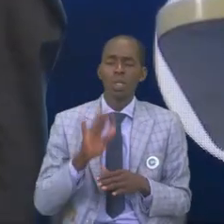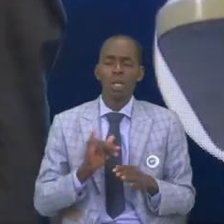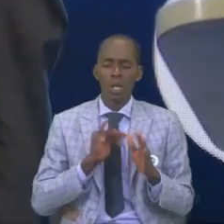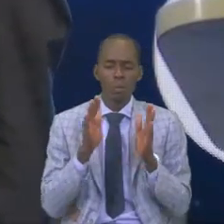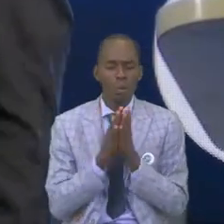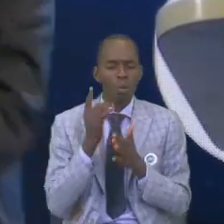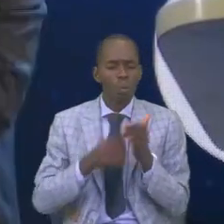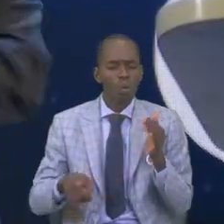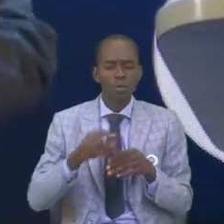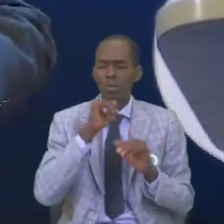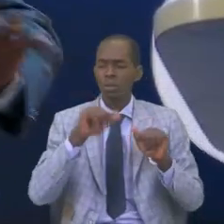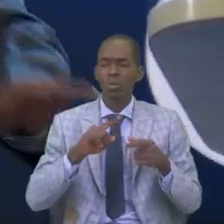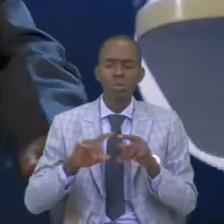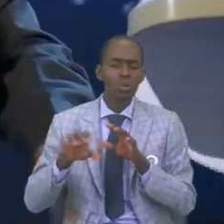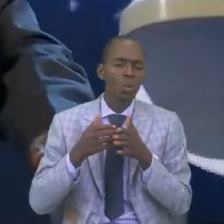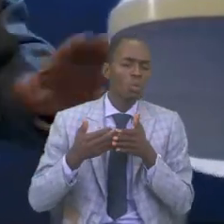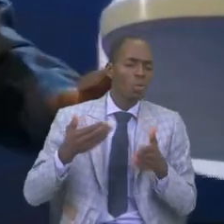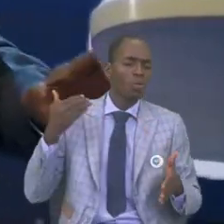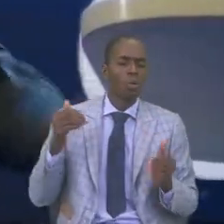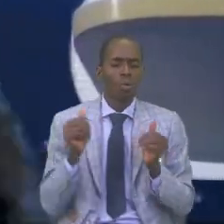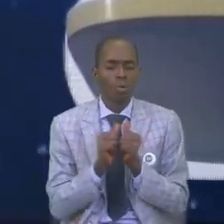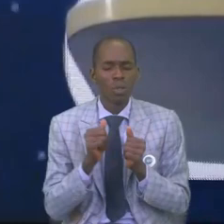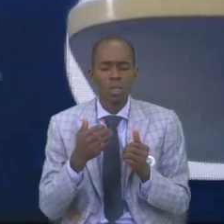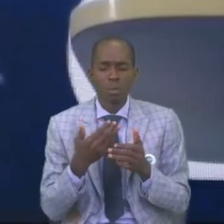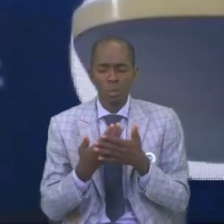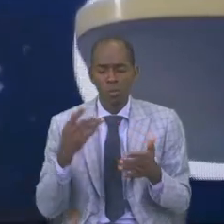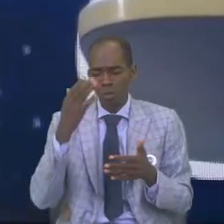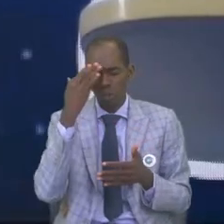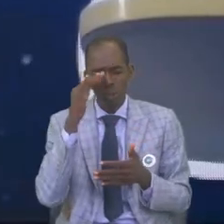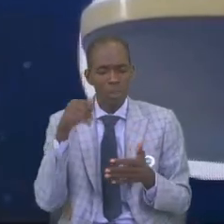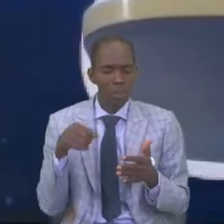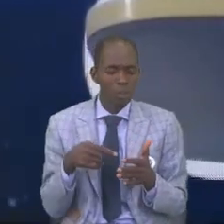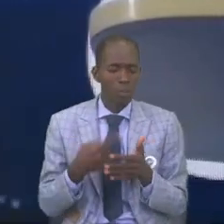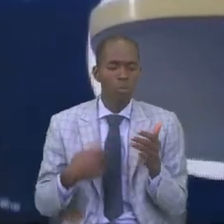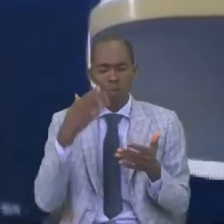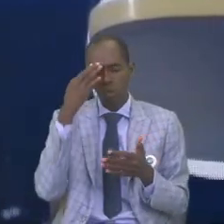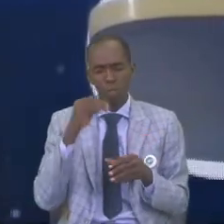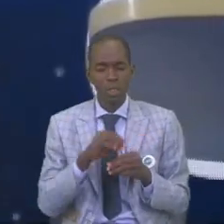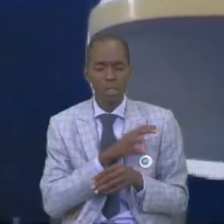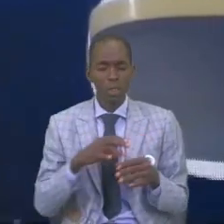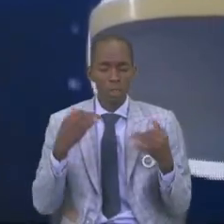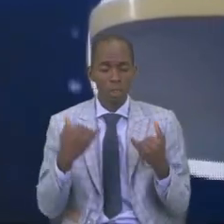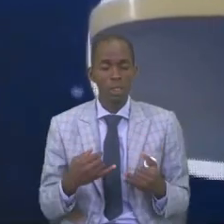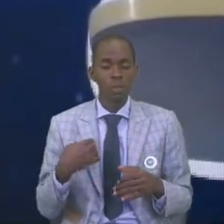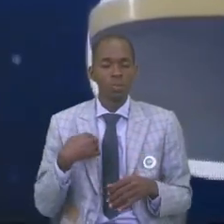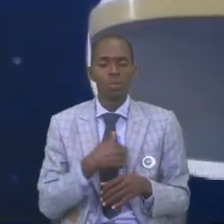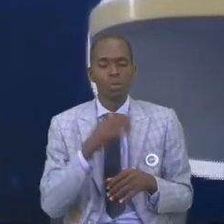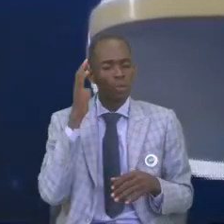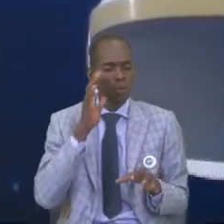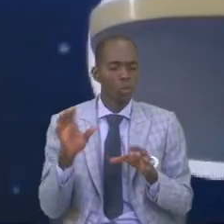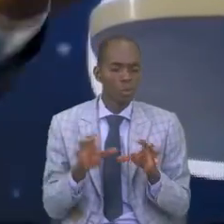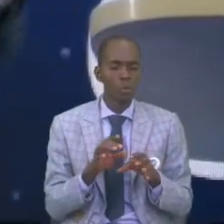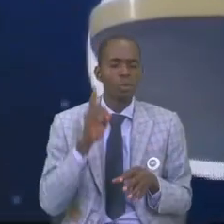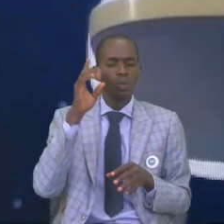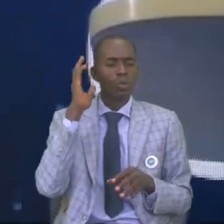been able to do before, with this realization we have in Christ now, you will do, you will accomplish, you